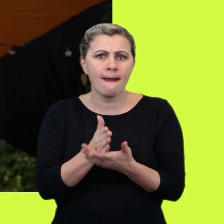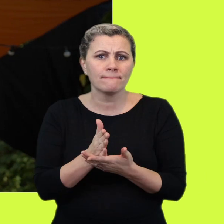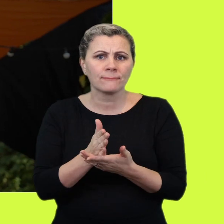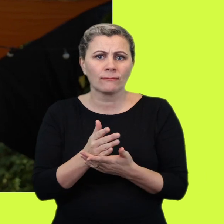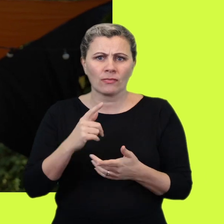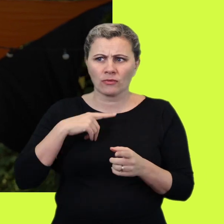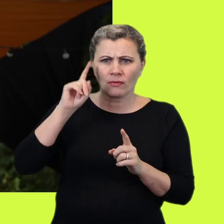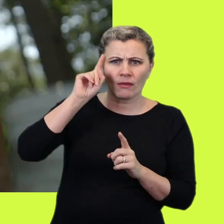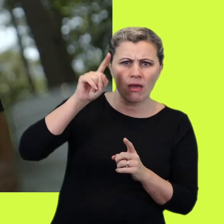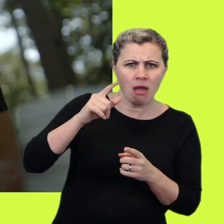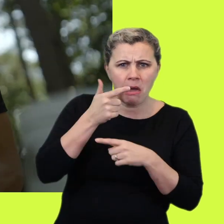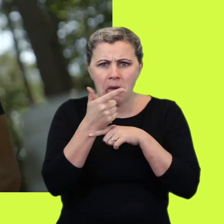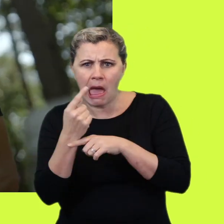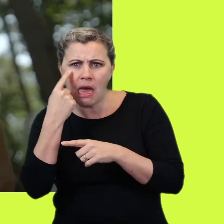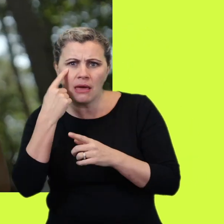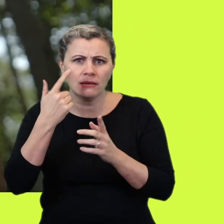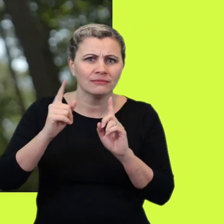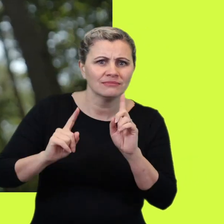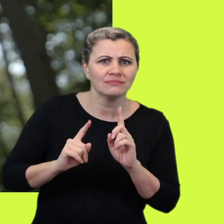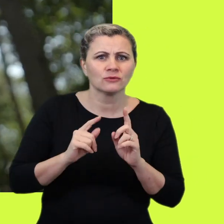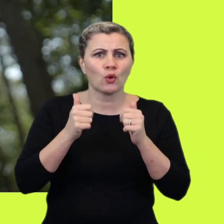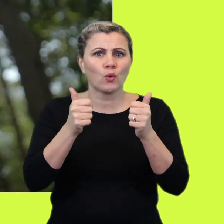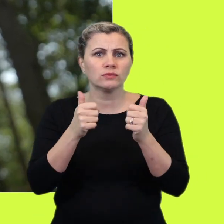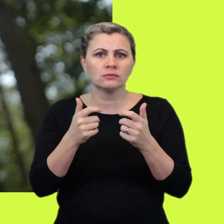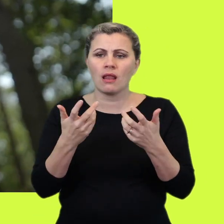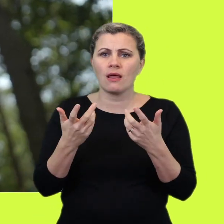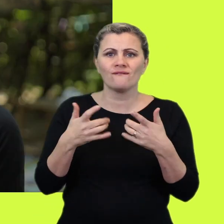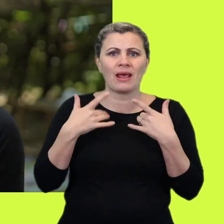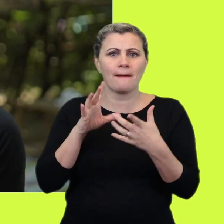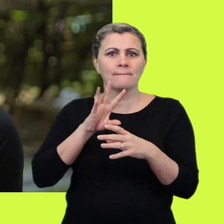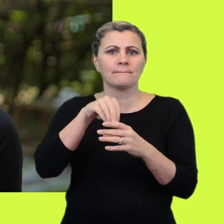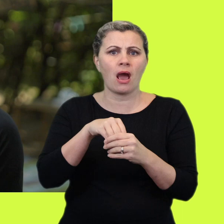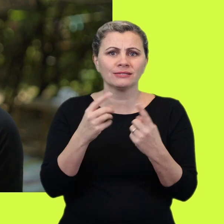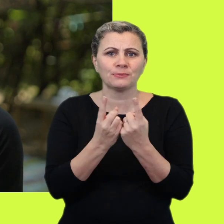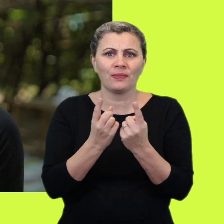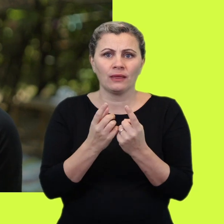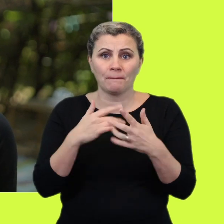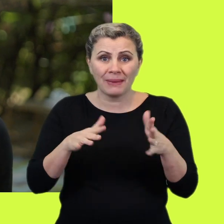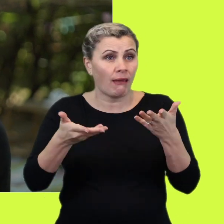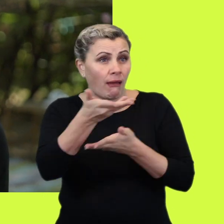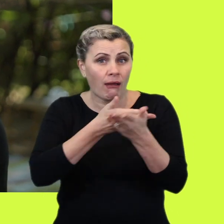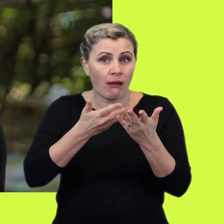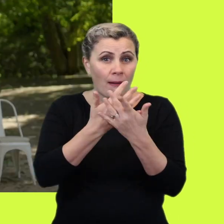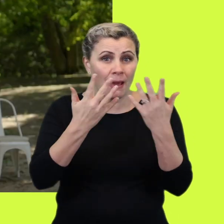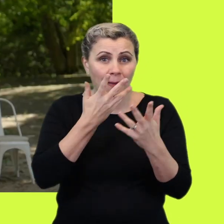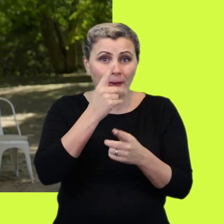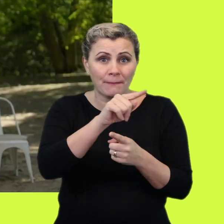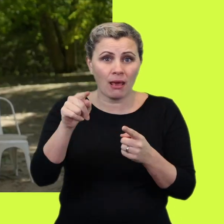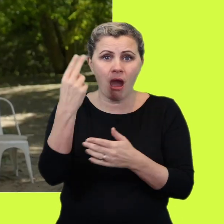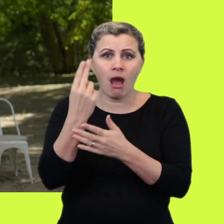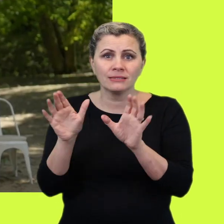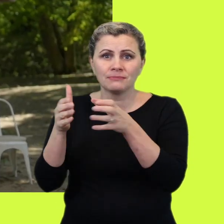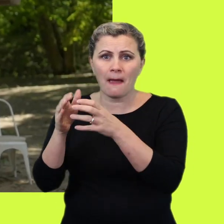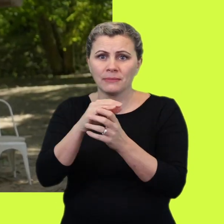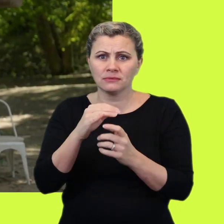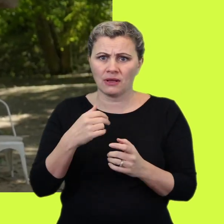creative output, sort of seeing a creative vision. But yeah, it's good to sort of feel a part of something. And after having many discussions with people from the art department, I can see myself